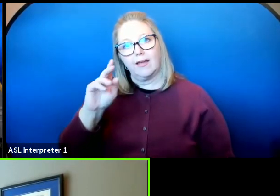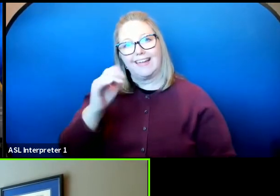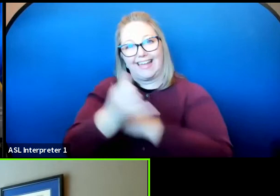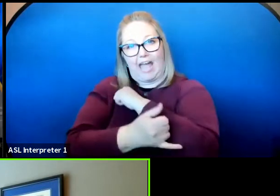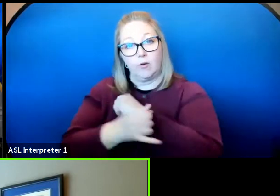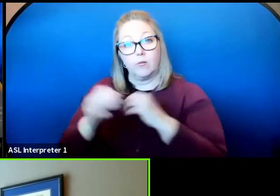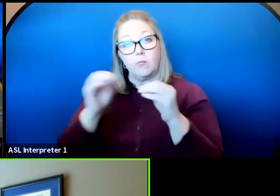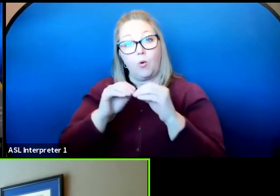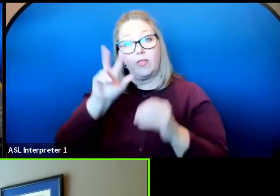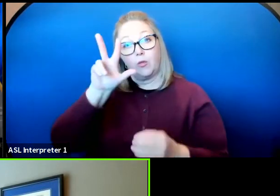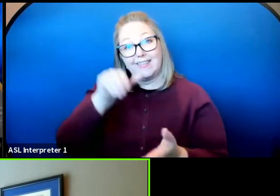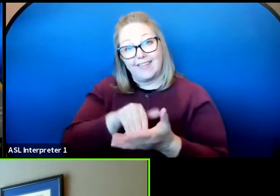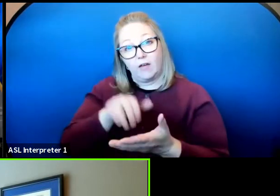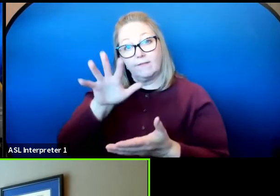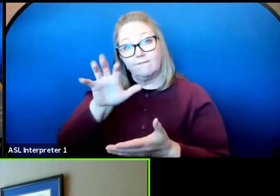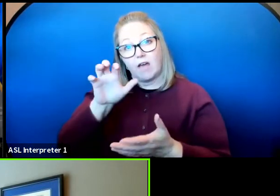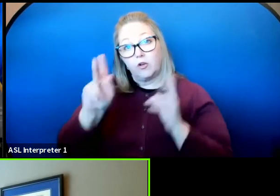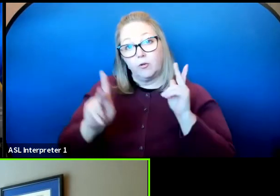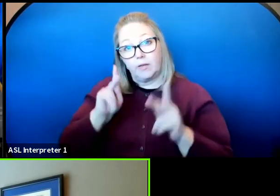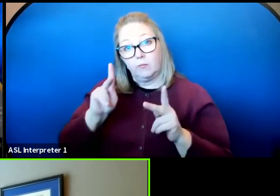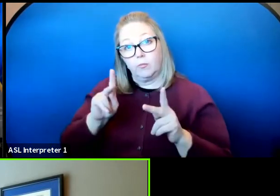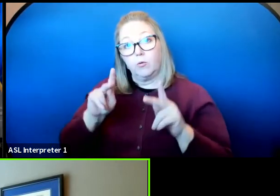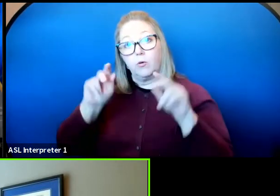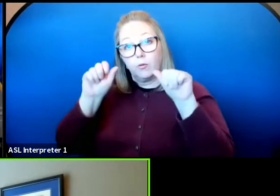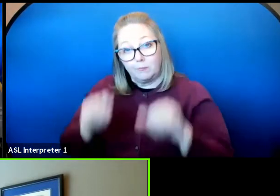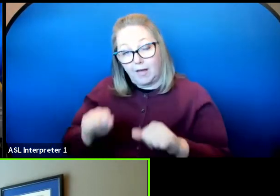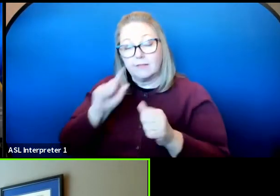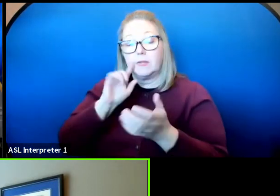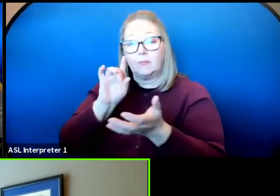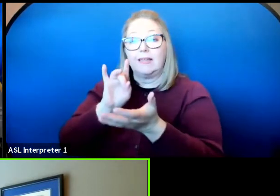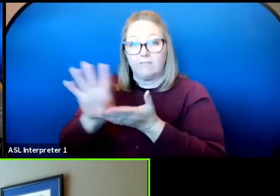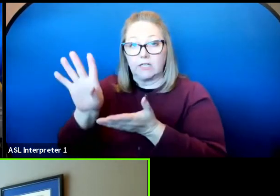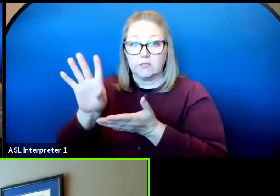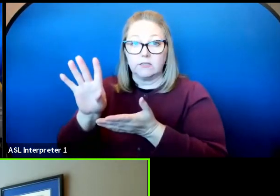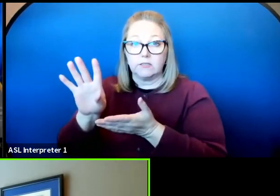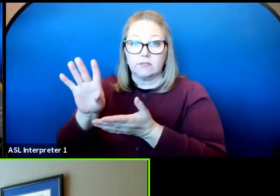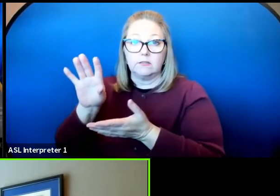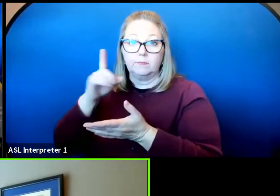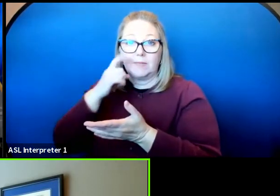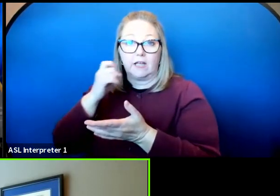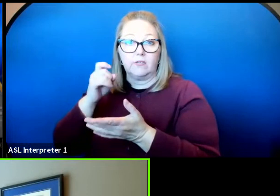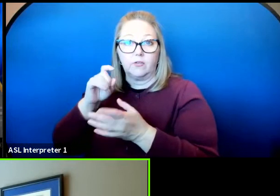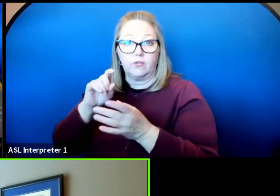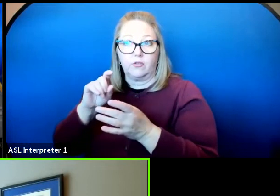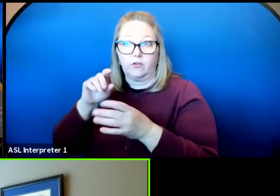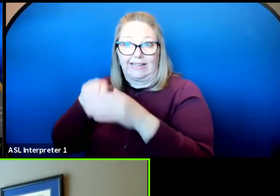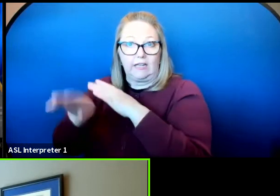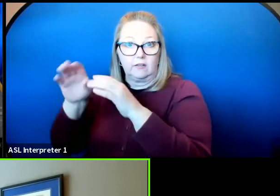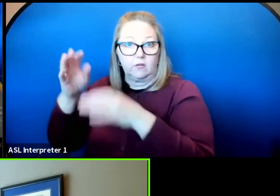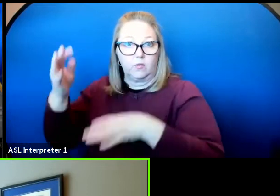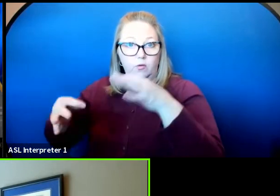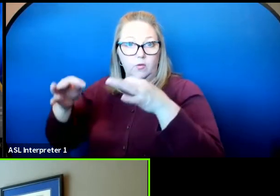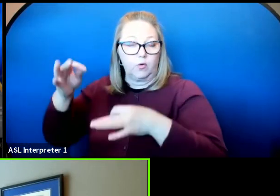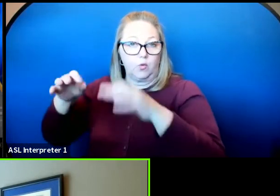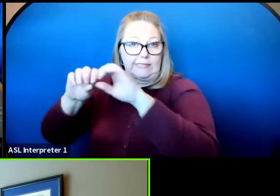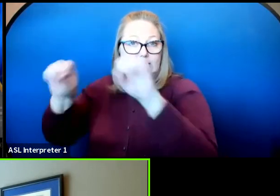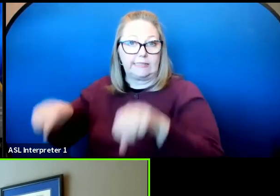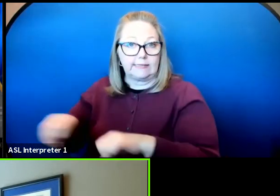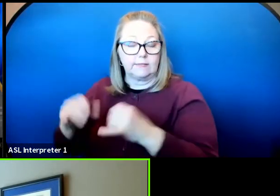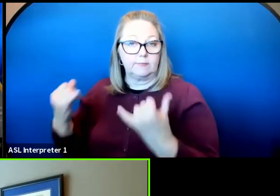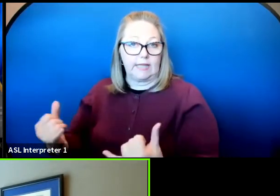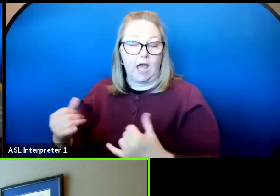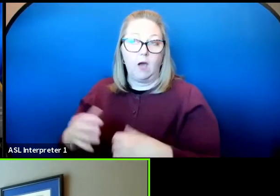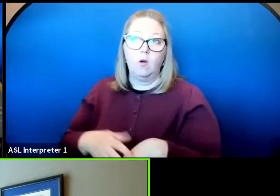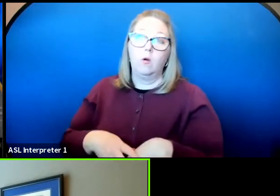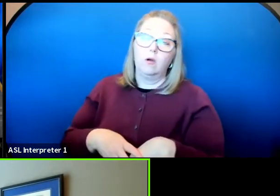that are kind of in the court system right now. So that's the best information in the court system now. I have seen